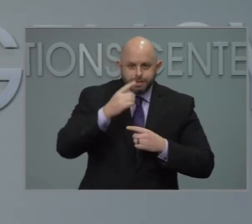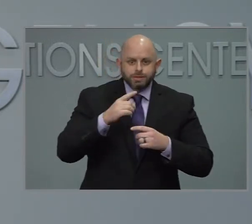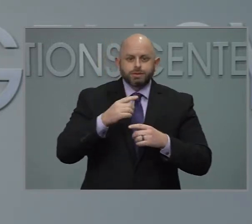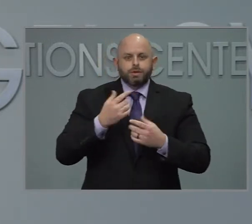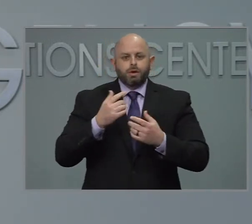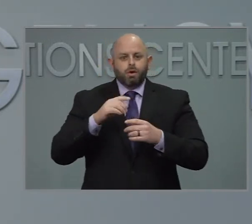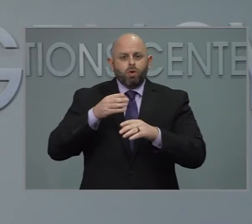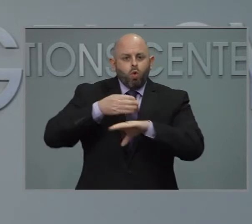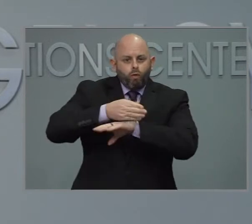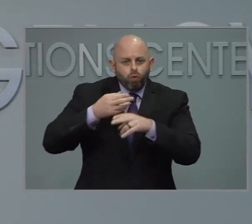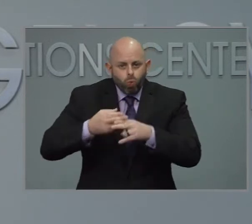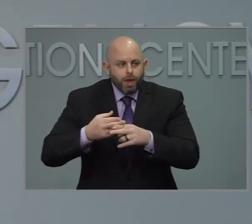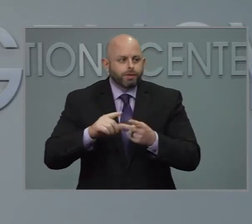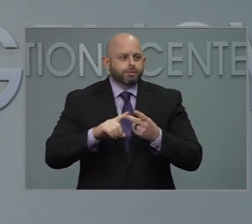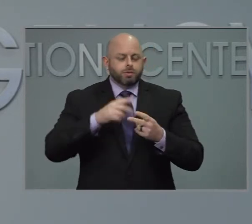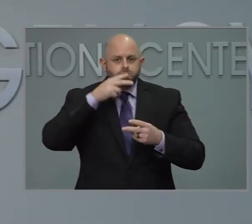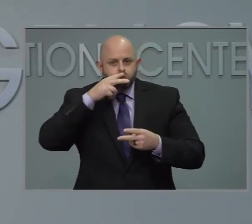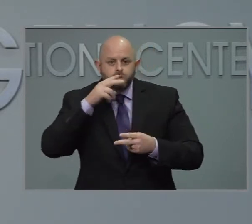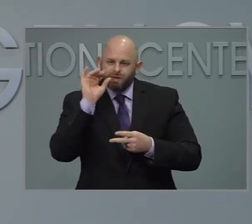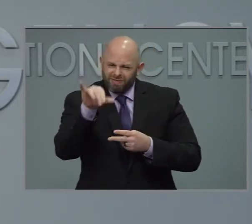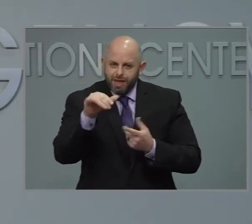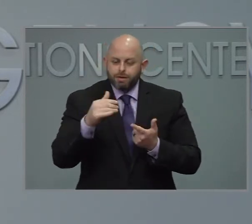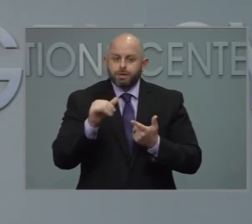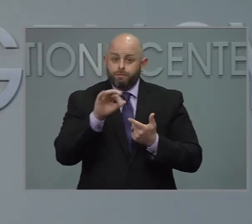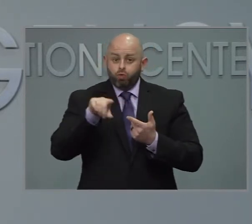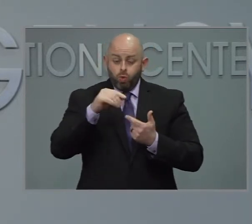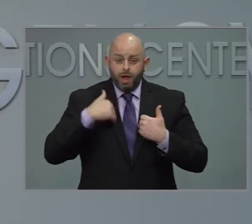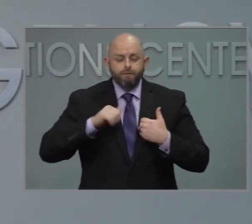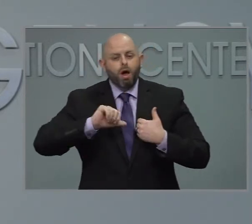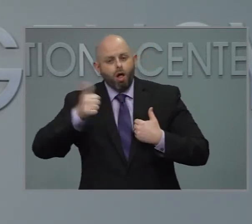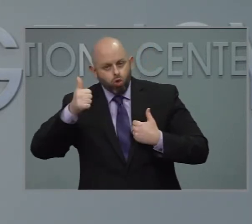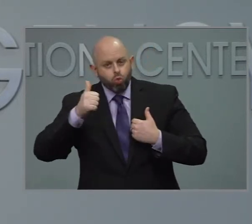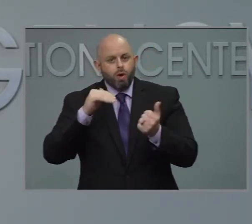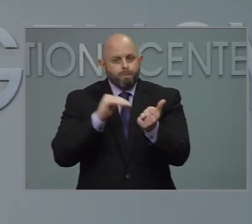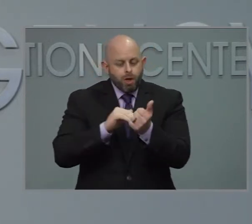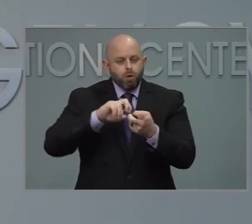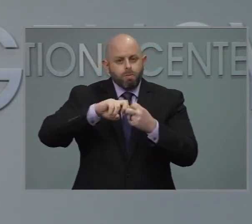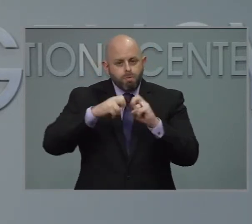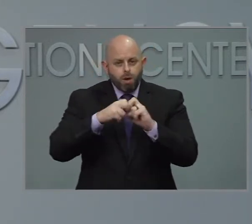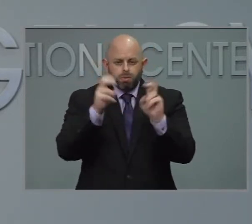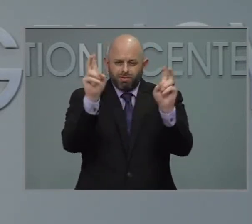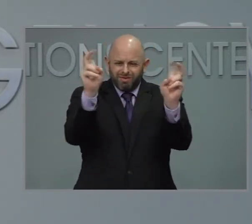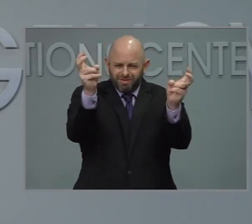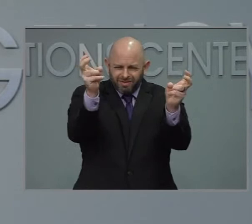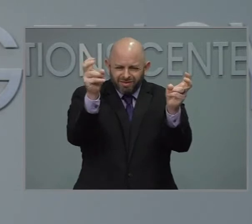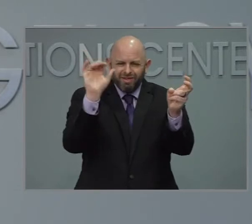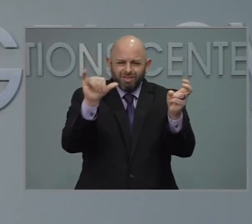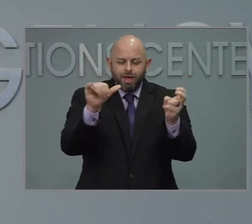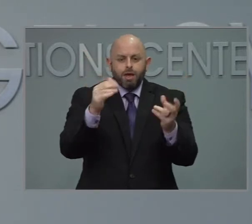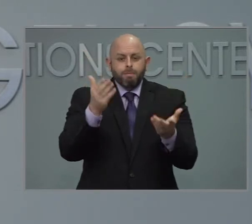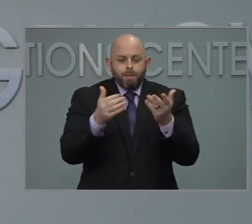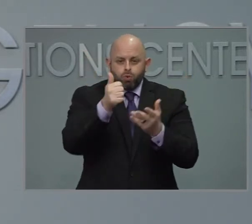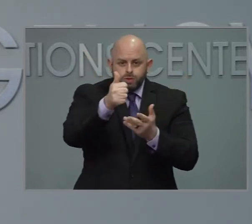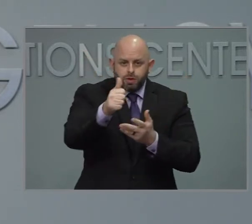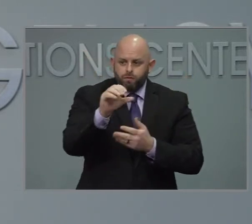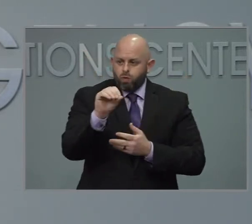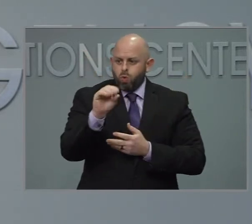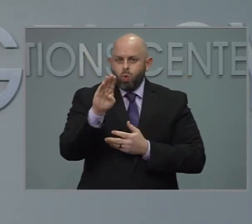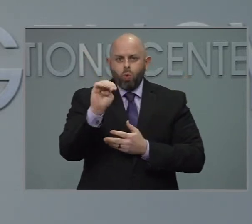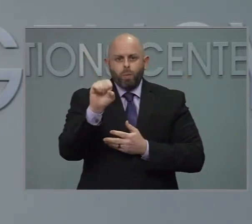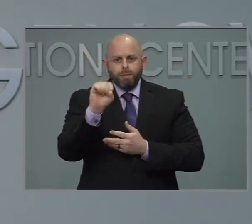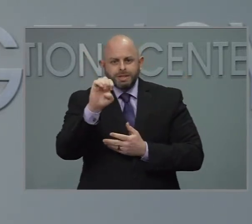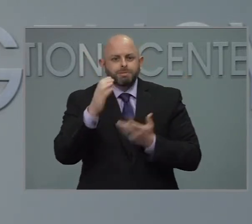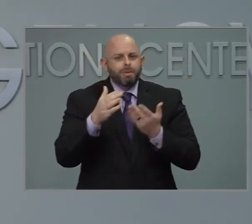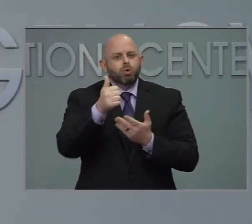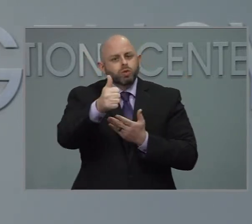would encourage folks who may have an underlying medical condition or may be obese, smoker, or other to really look at